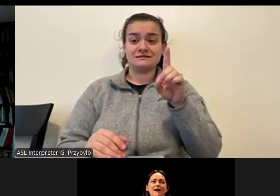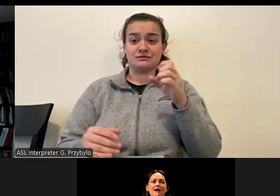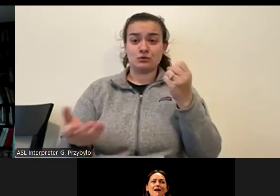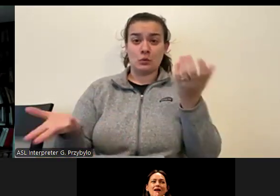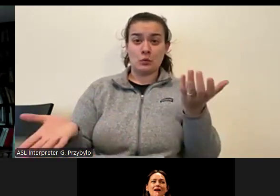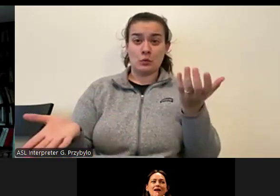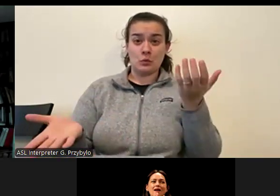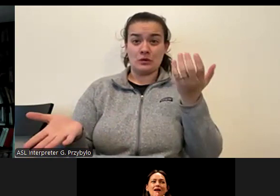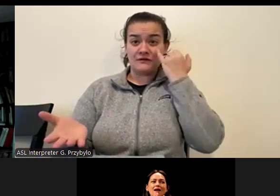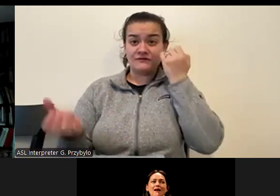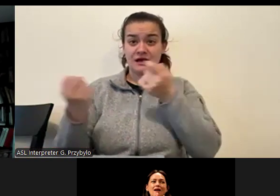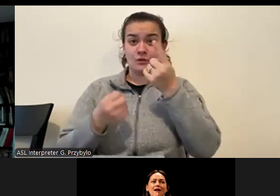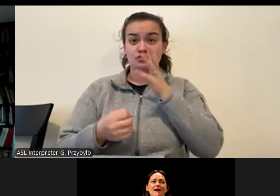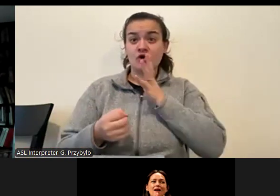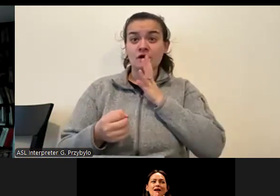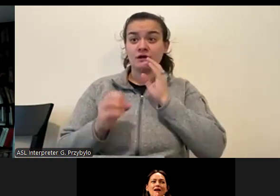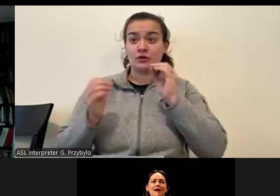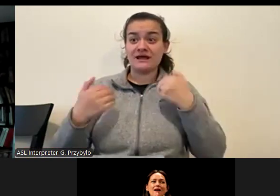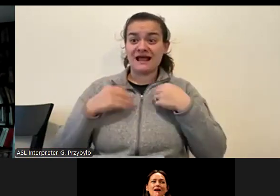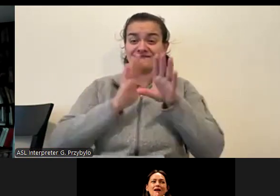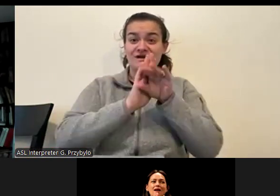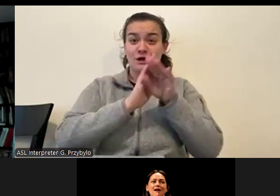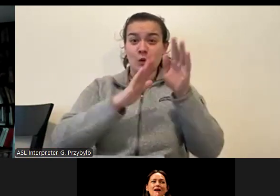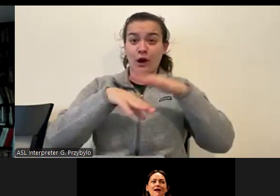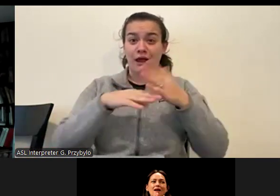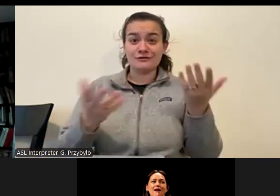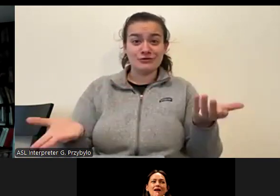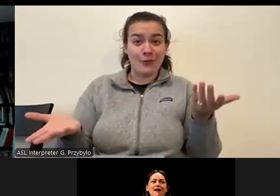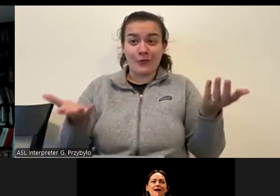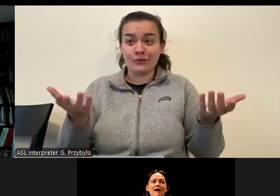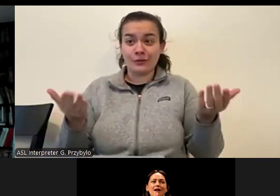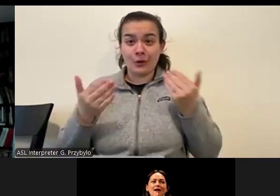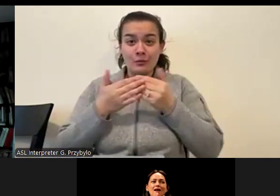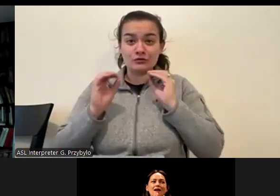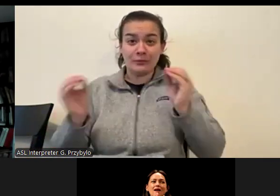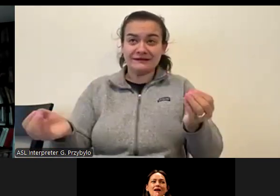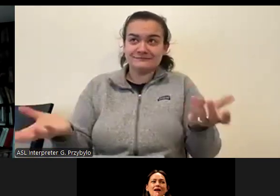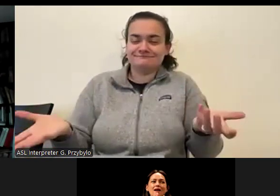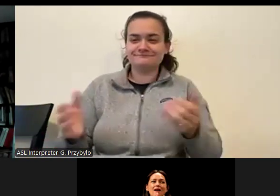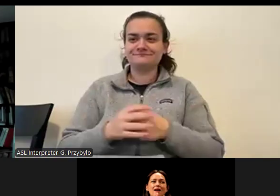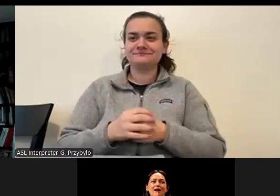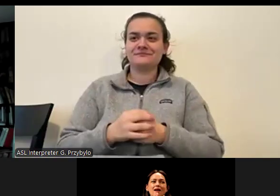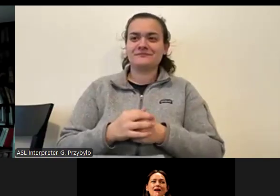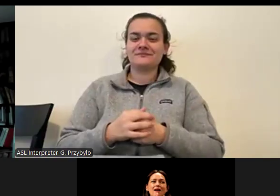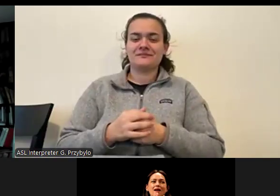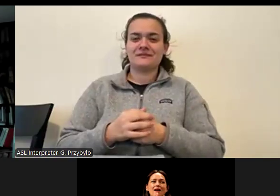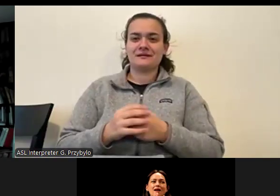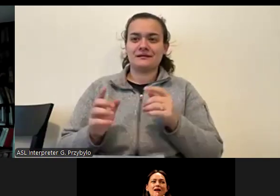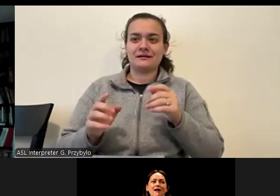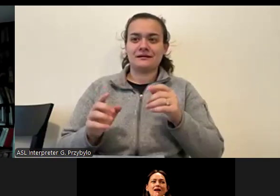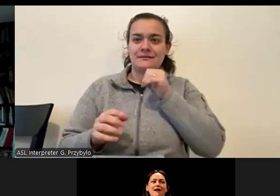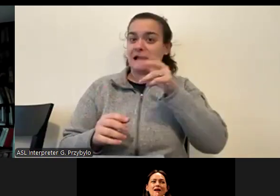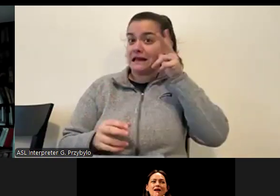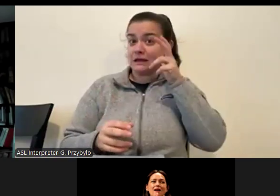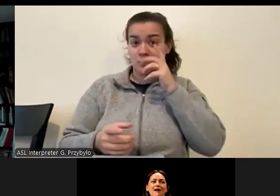anyone's talking, nobody has their video on. Well, almost nobody. But I'm not hearing any